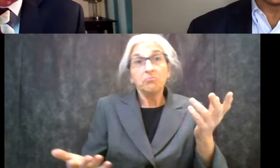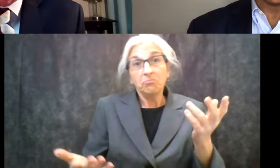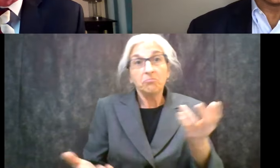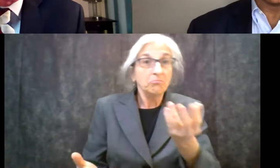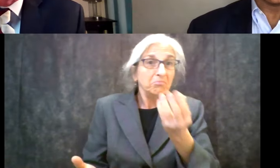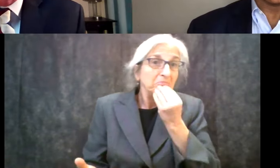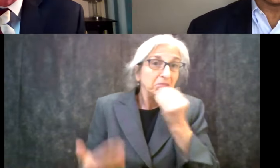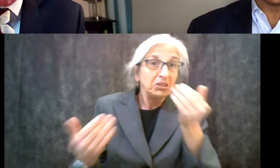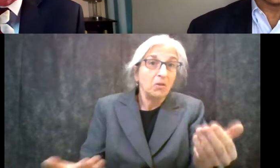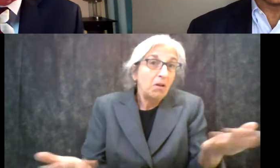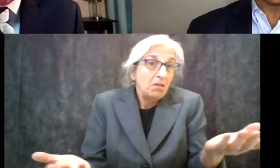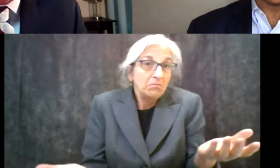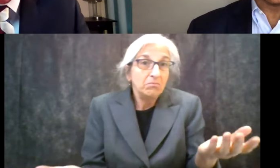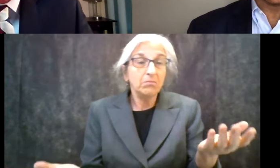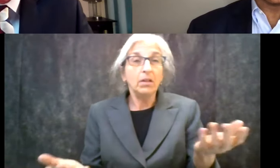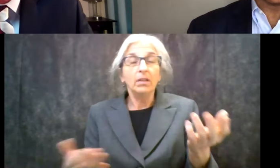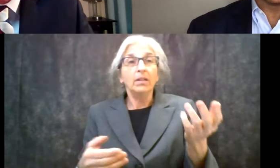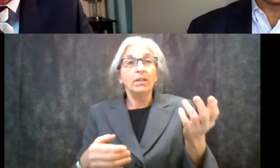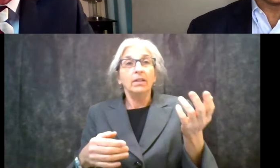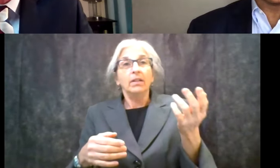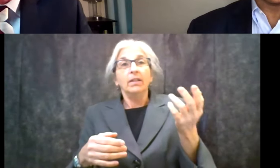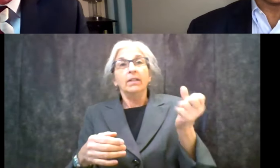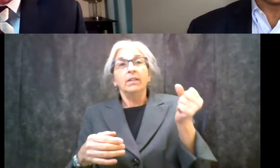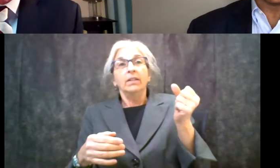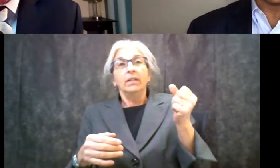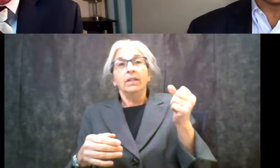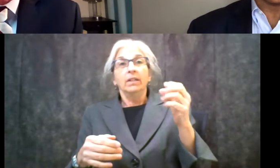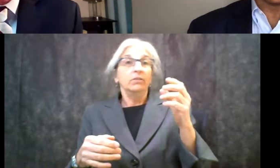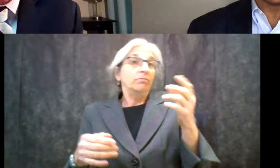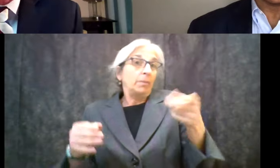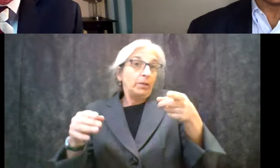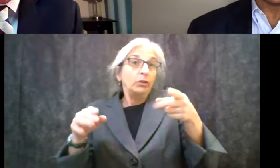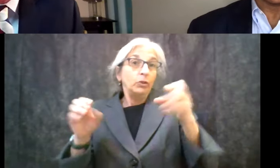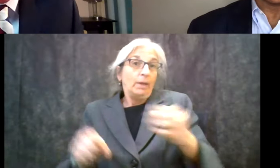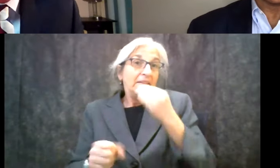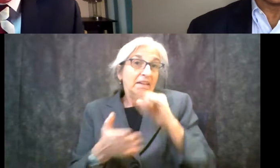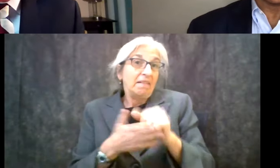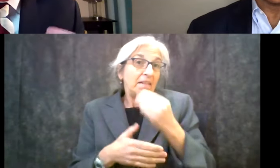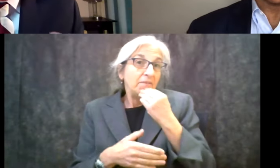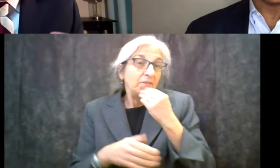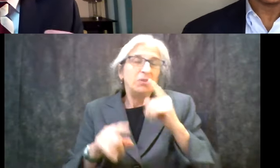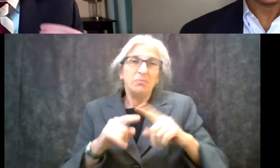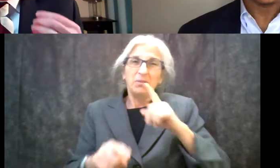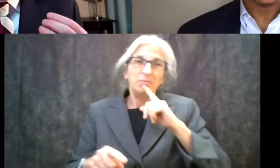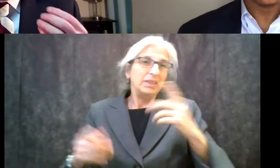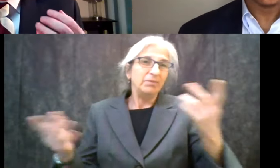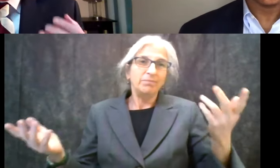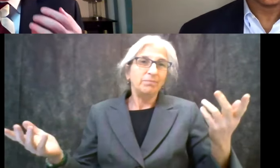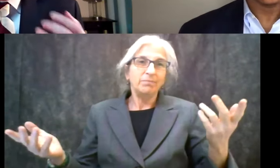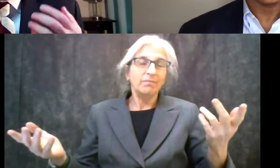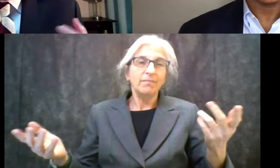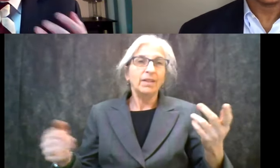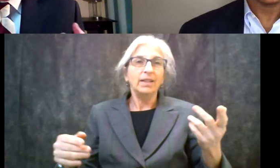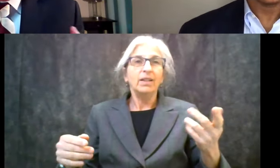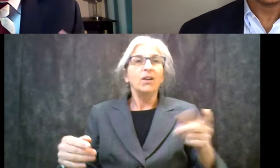that's not a bad idea for, as a cancer patient, to consider those things, or to prevent cancer, consider those things. But the actual, you know, there are generally